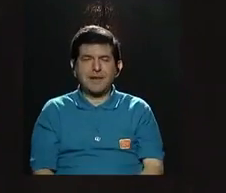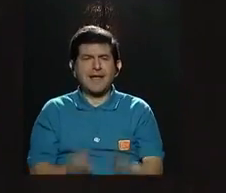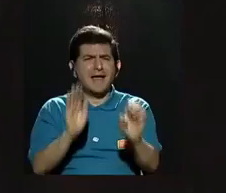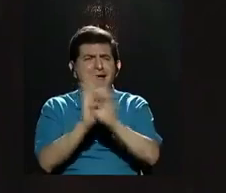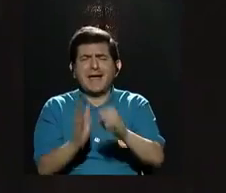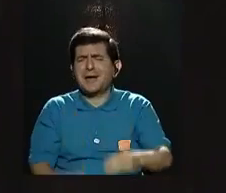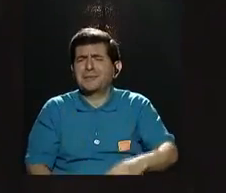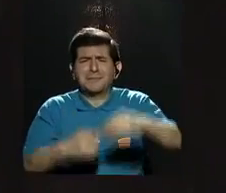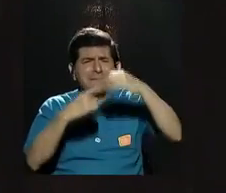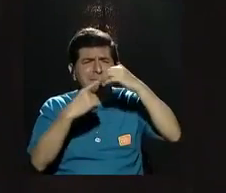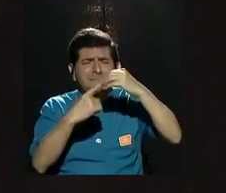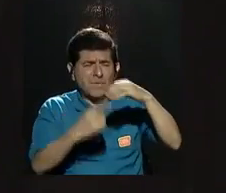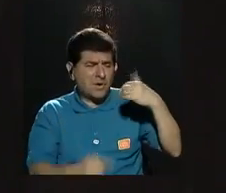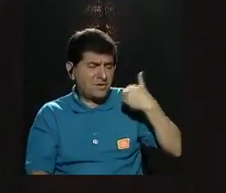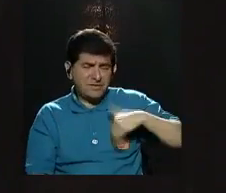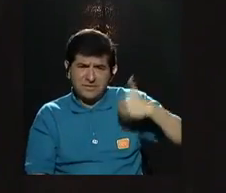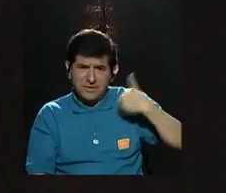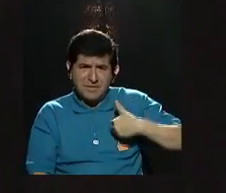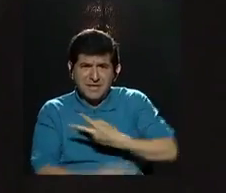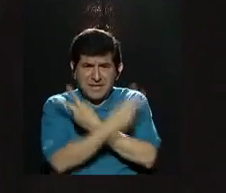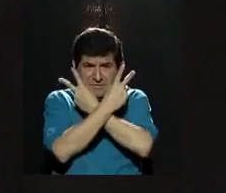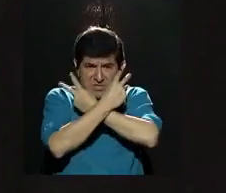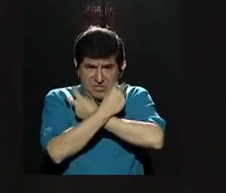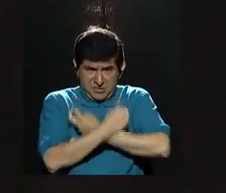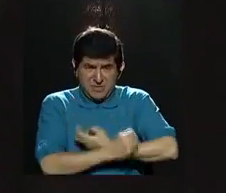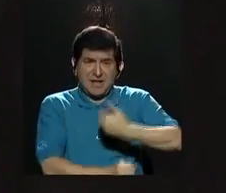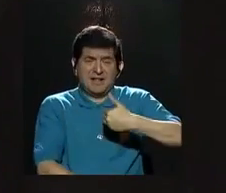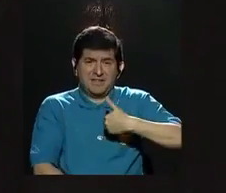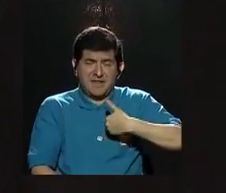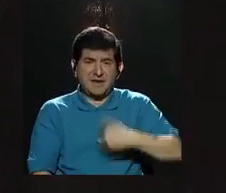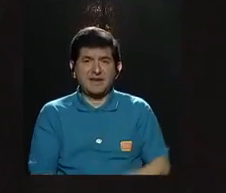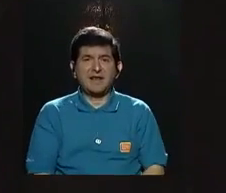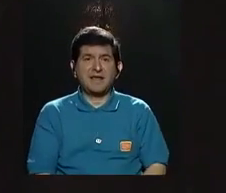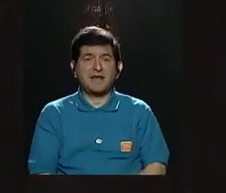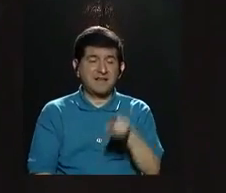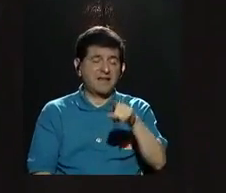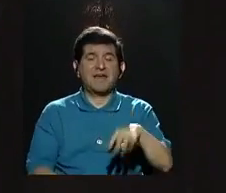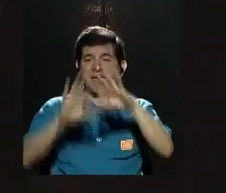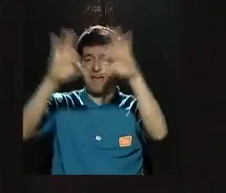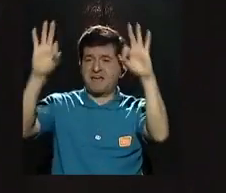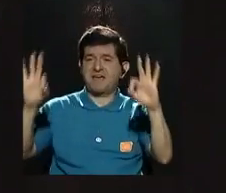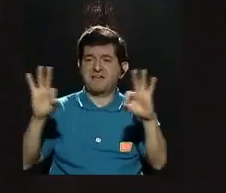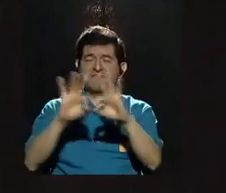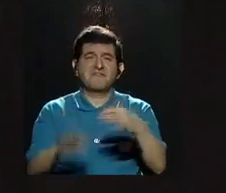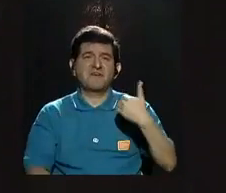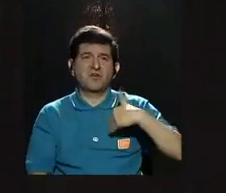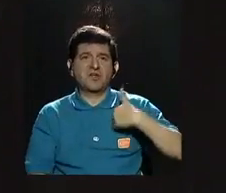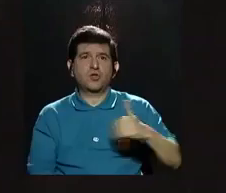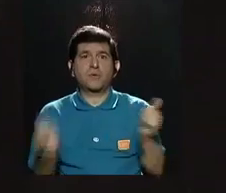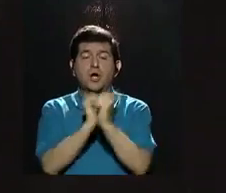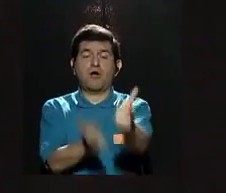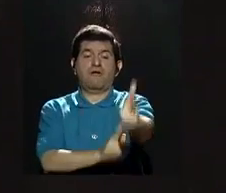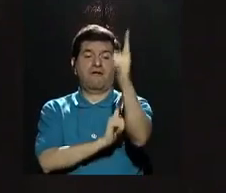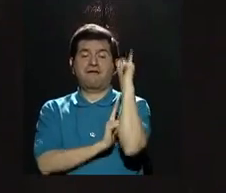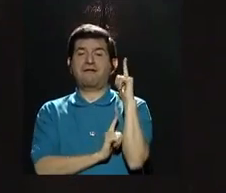toxic masculinity do we have than male figures with guns threatening